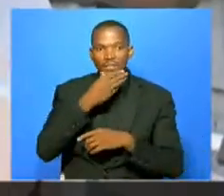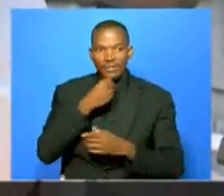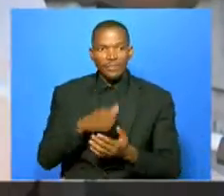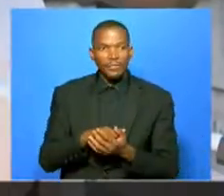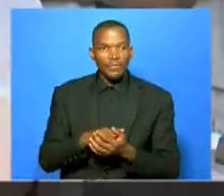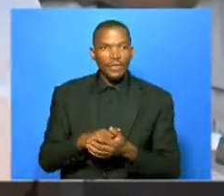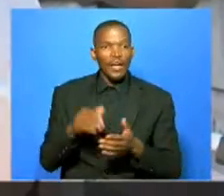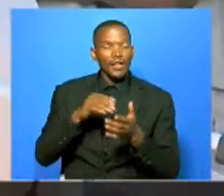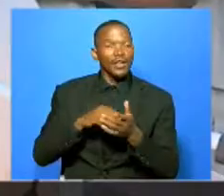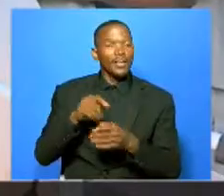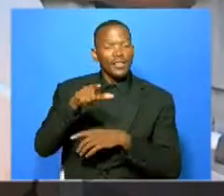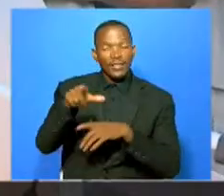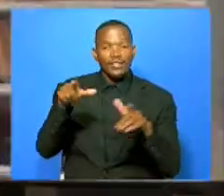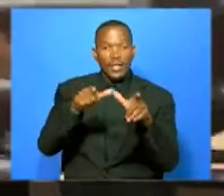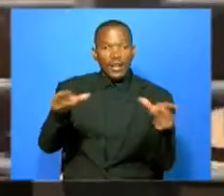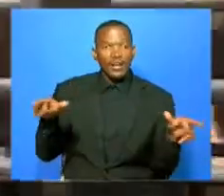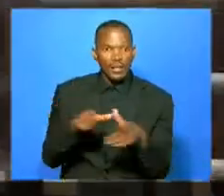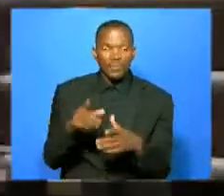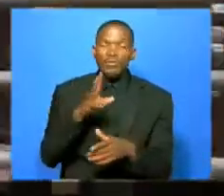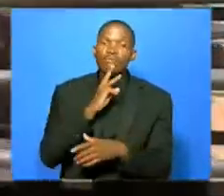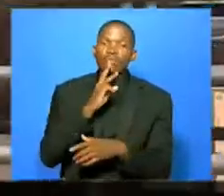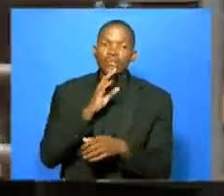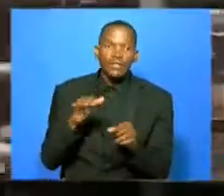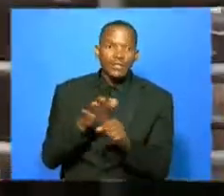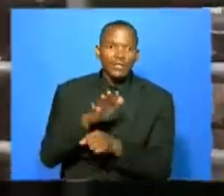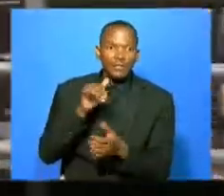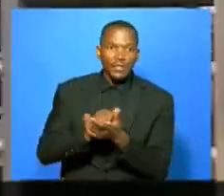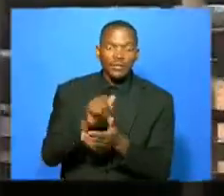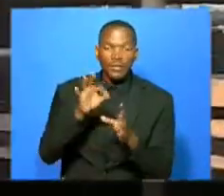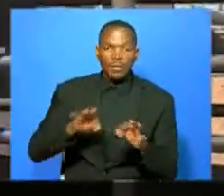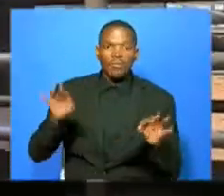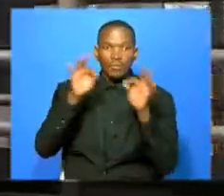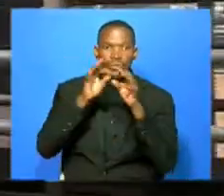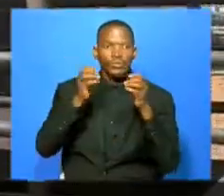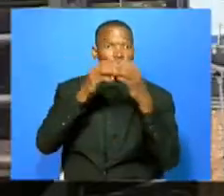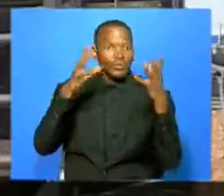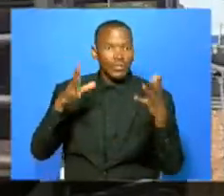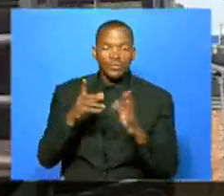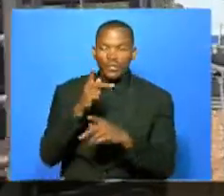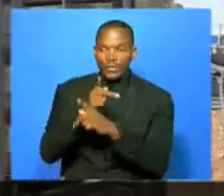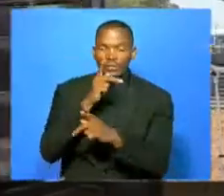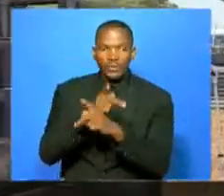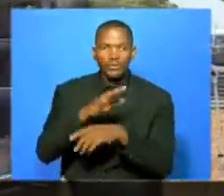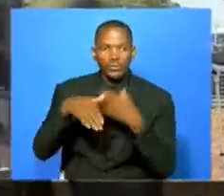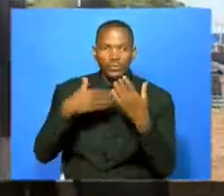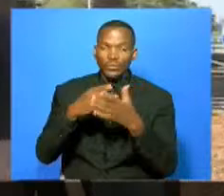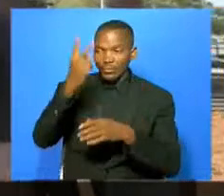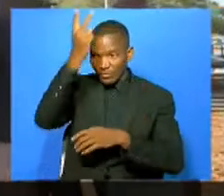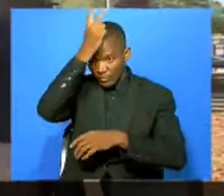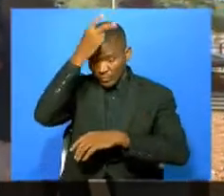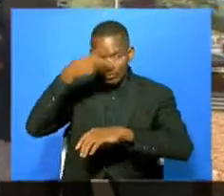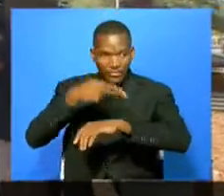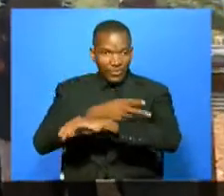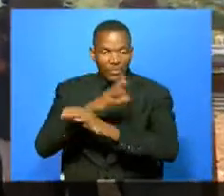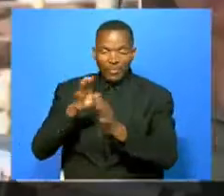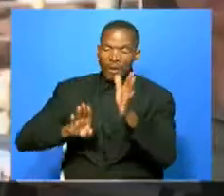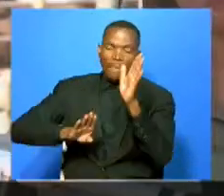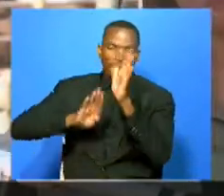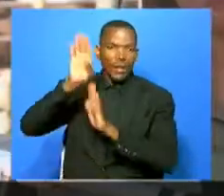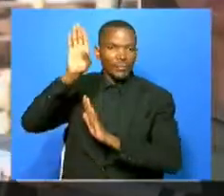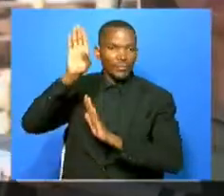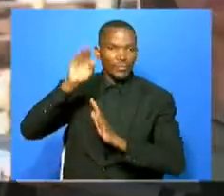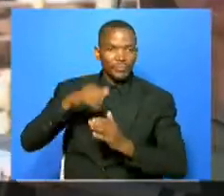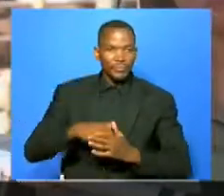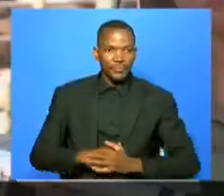Lehatshe la go ka rua ga mmogo le metsi a lekaneng ke nngwe ya tse di botlhokwa mo go godiseng mohama wa thuo ya dihutshane go ye mankaleng ka leng.